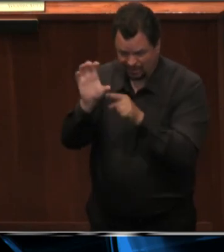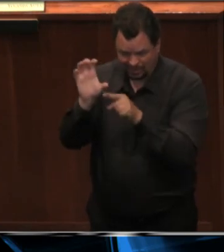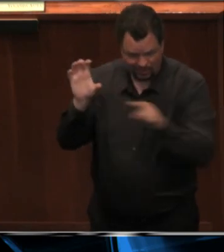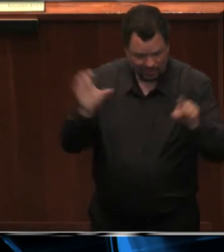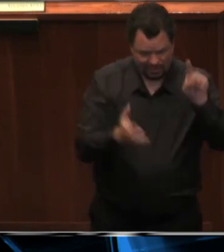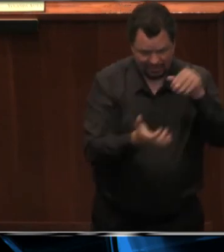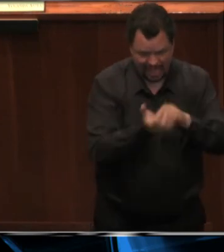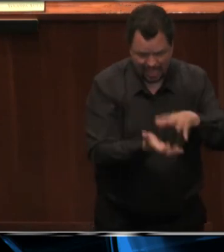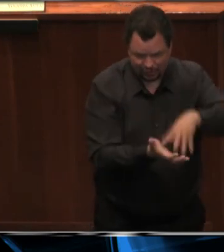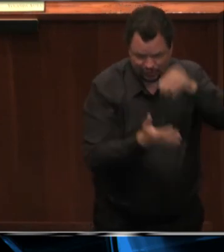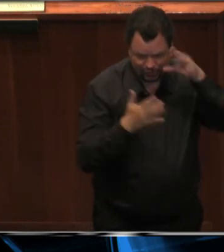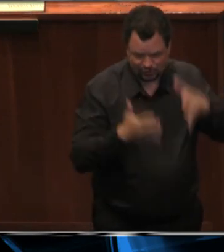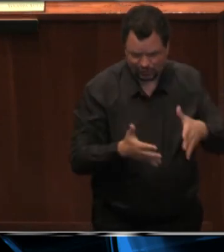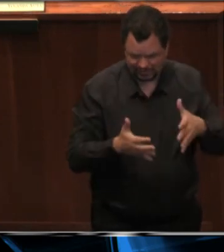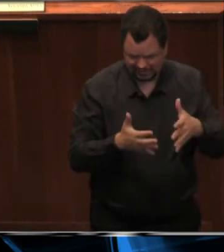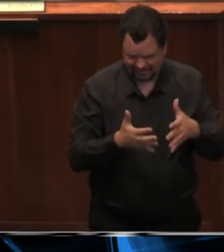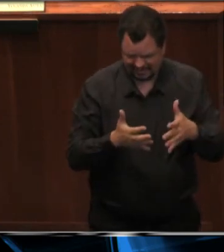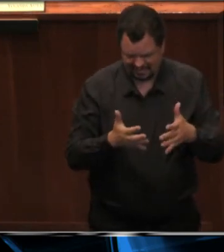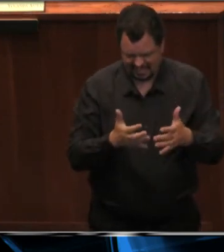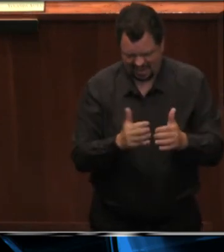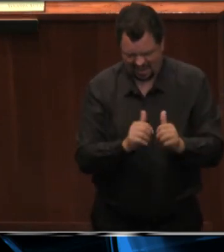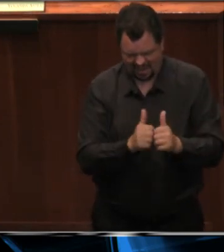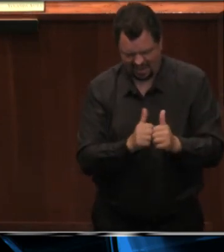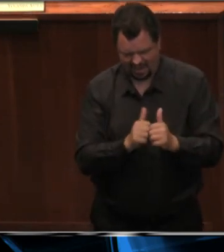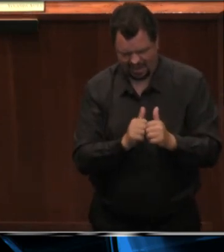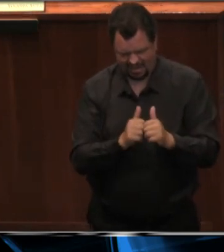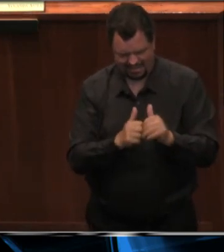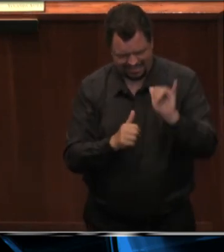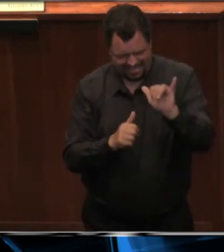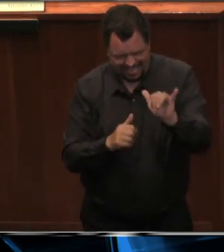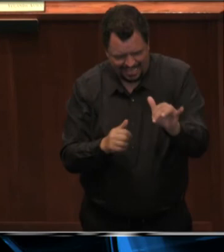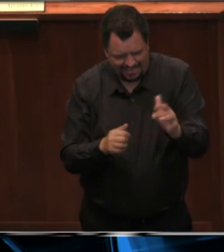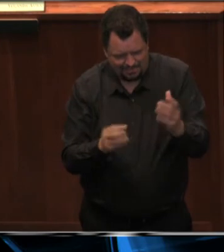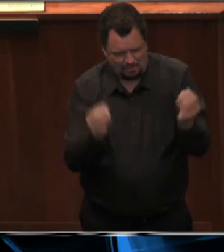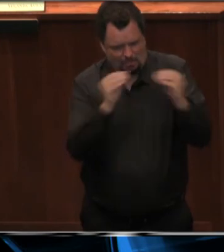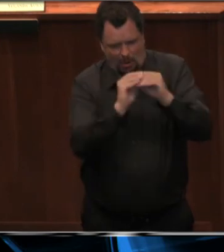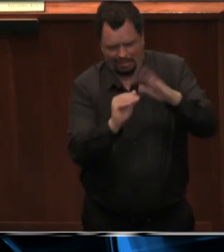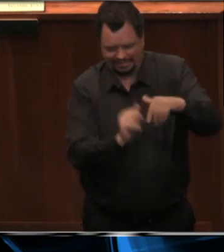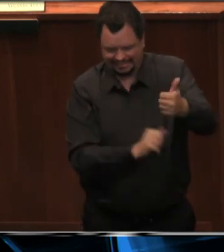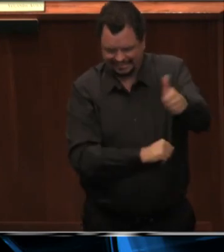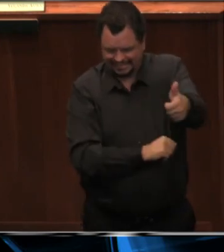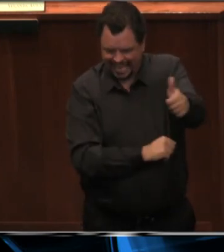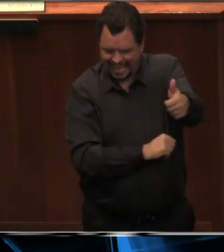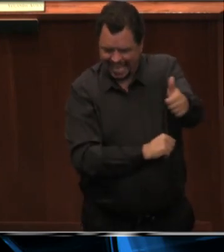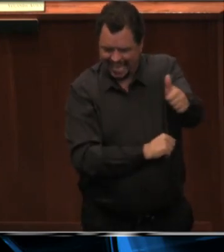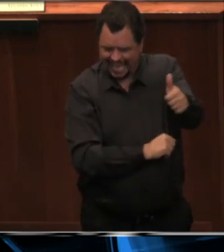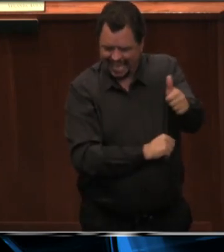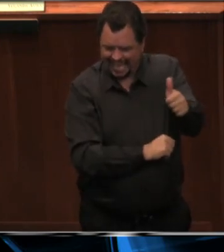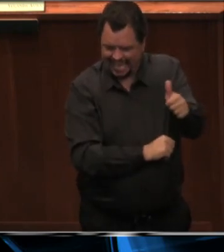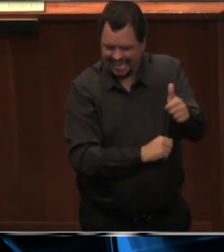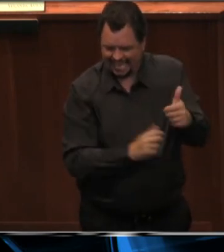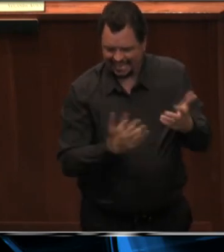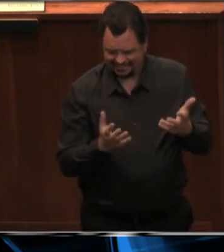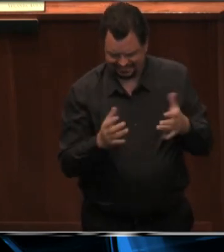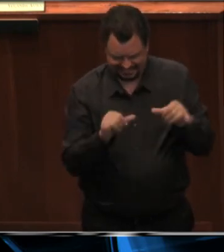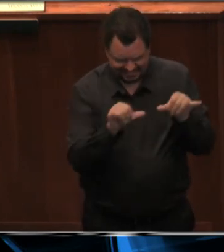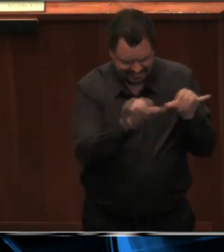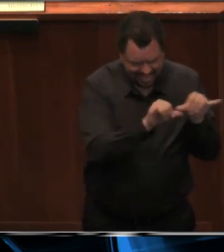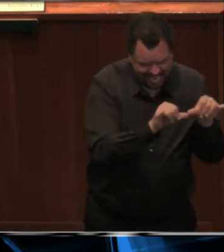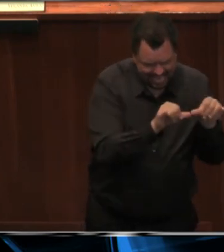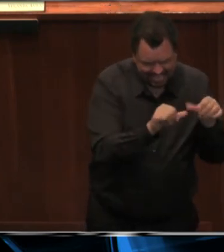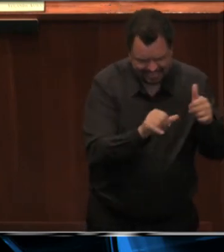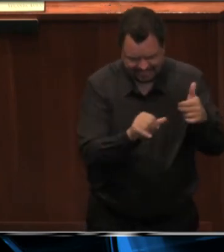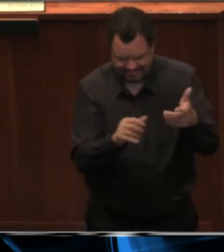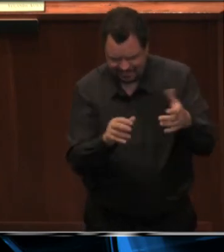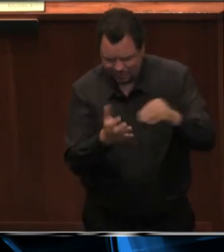is obviously many more than a circle of 10 mentioned by Dr. Johnson earlier in this meeting. Citizens are being asked to continue